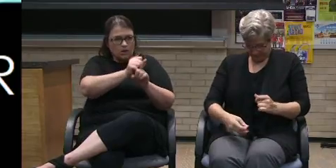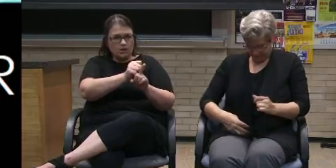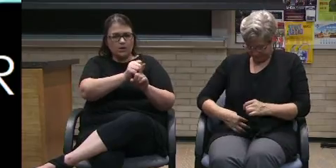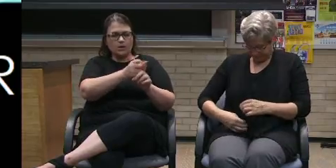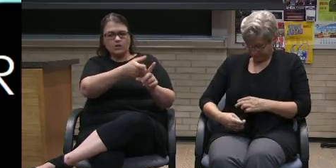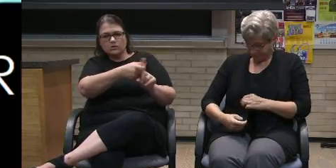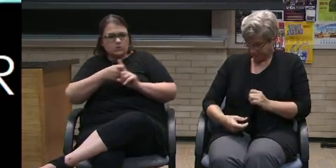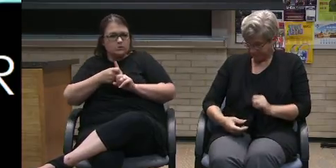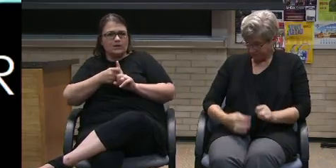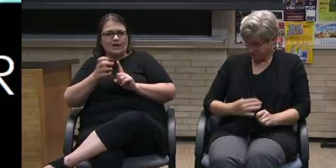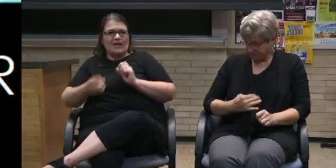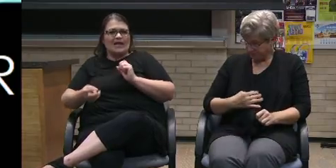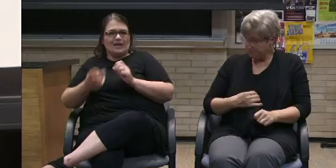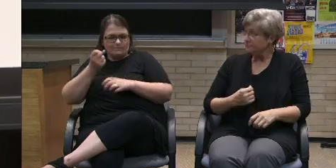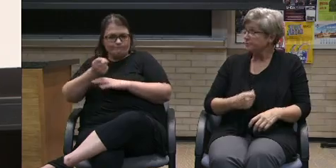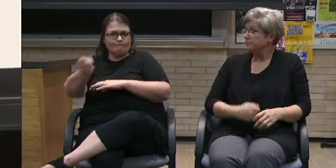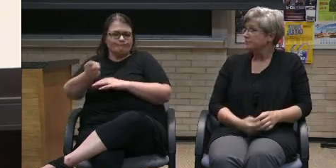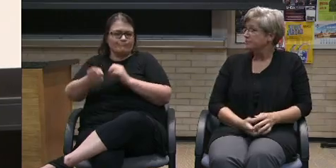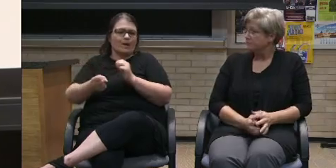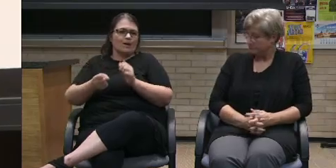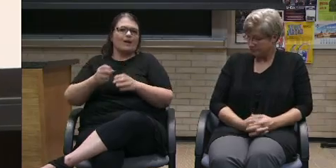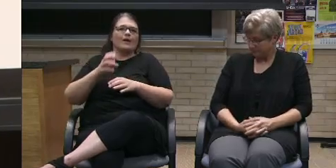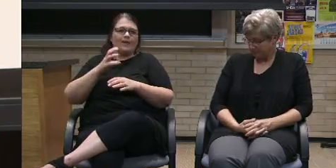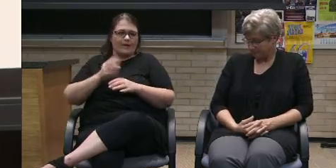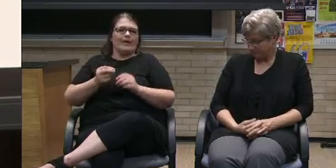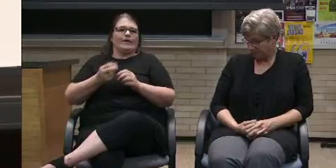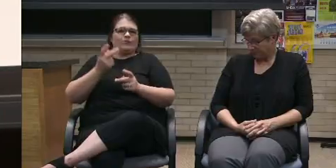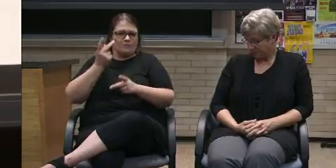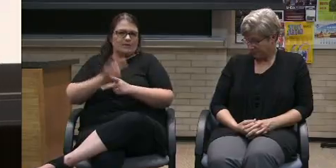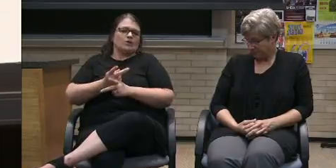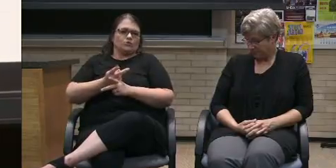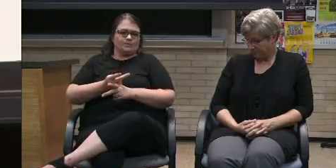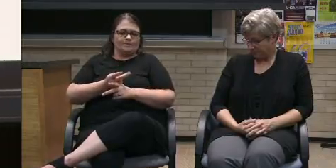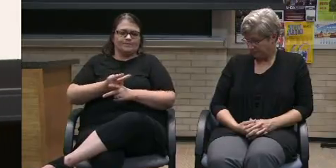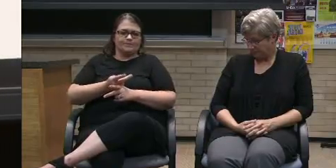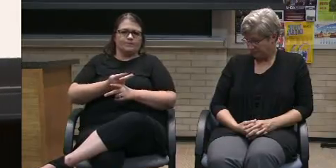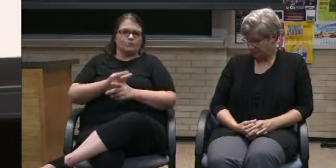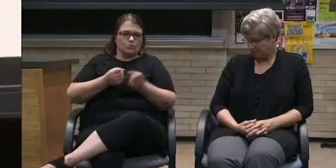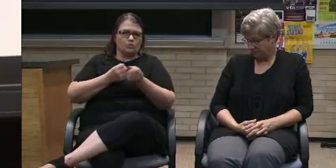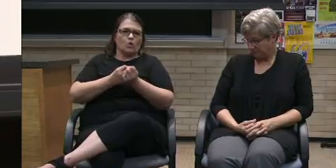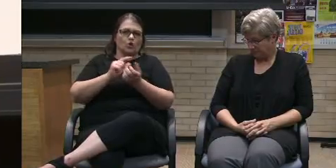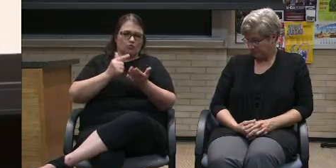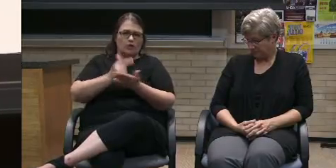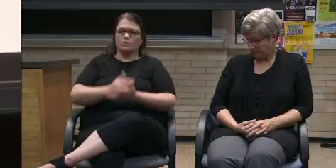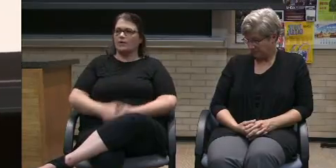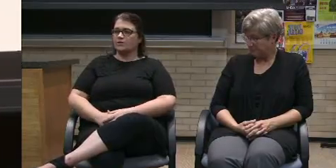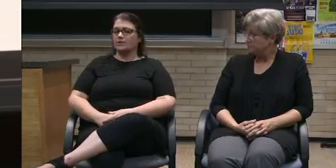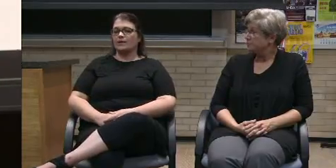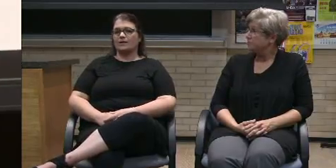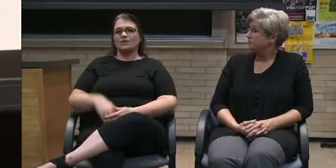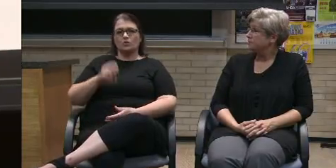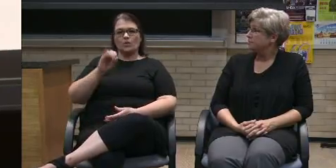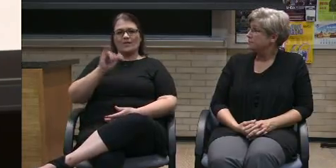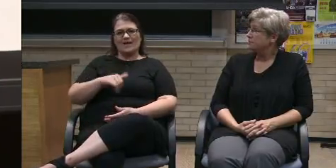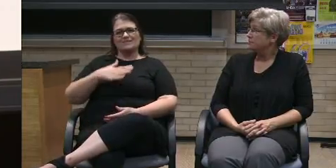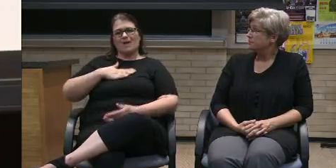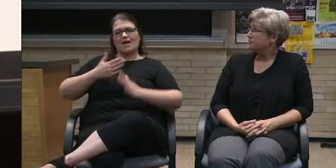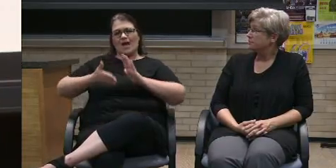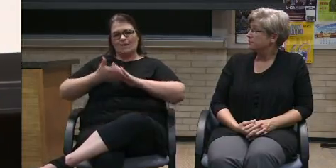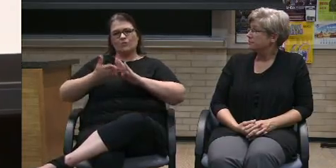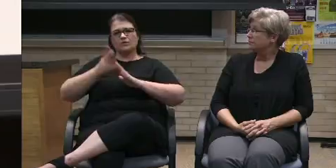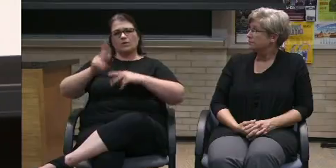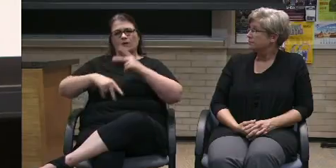and then, while they're here, implement those strategies that are going to support retention and graduation. Okay, so those are my operational kinds of